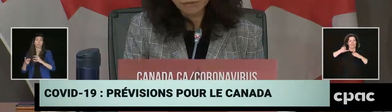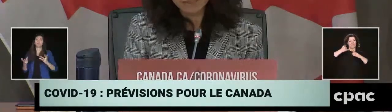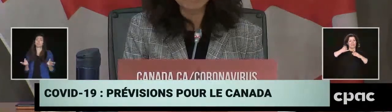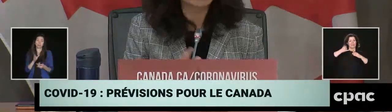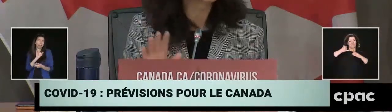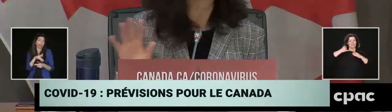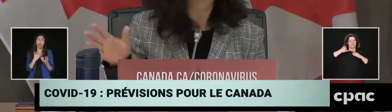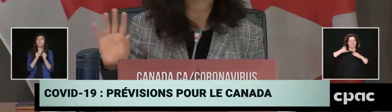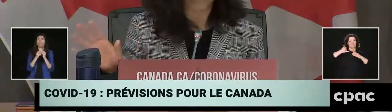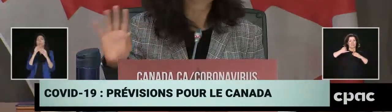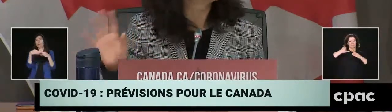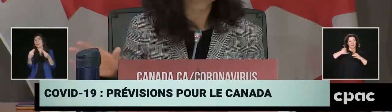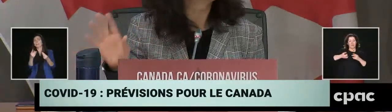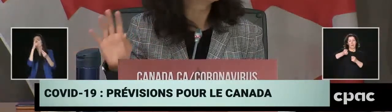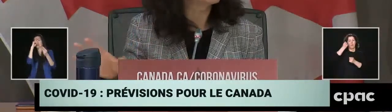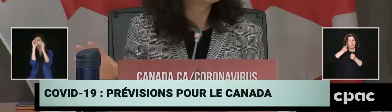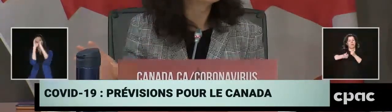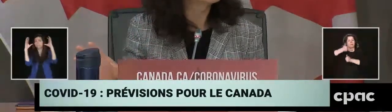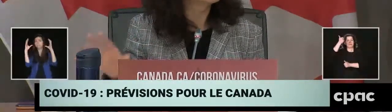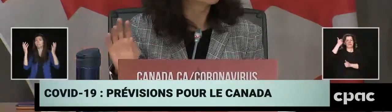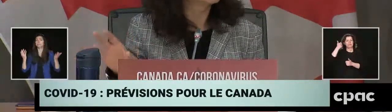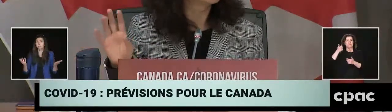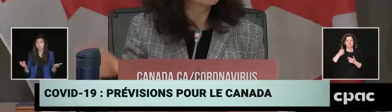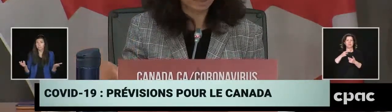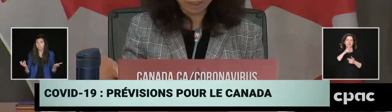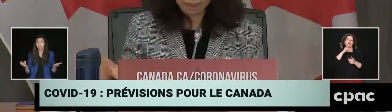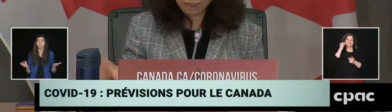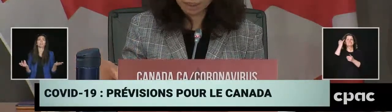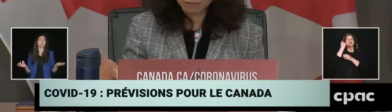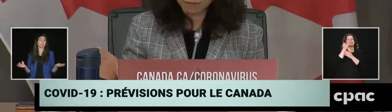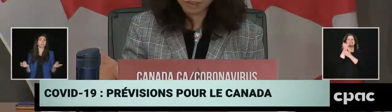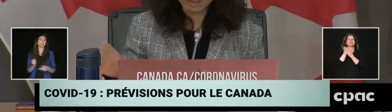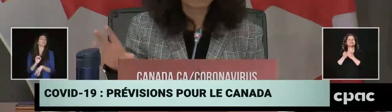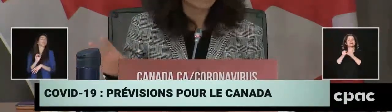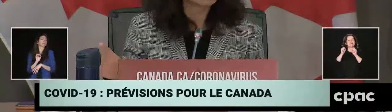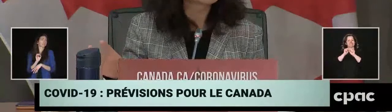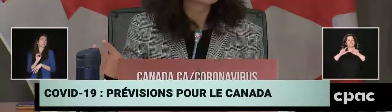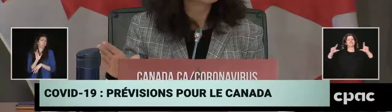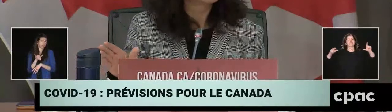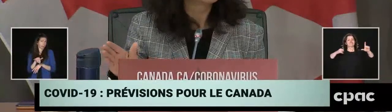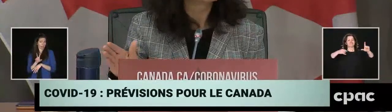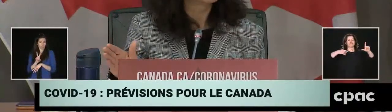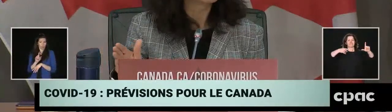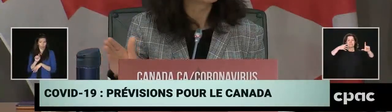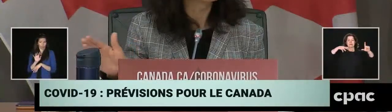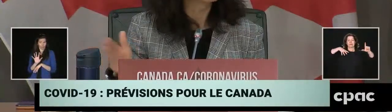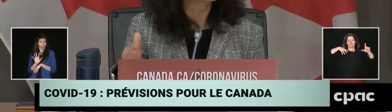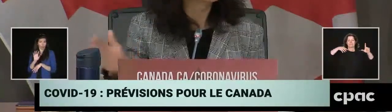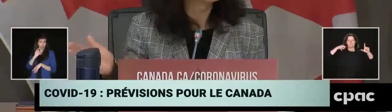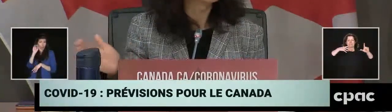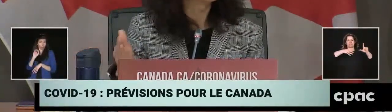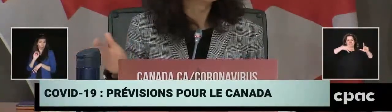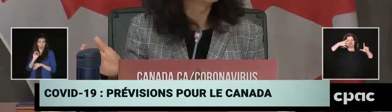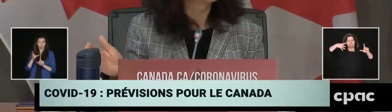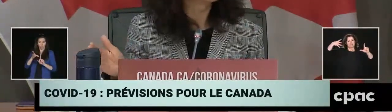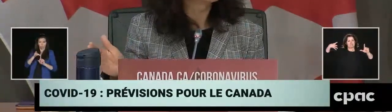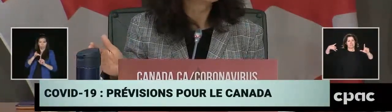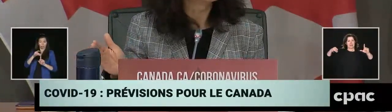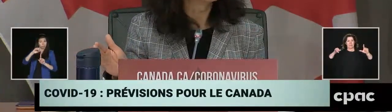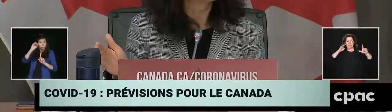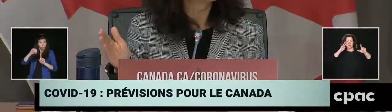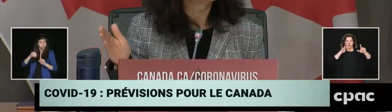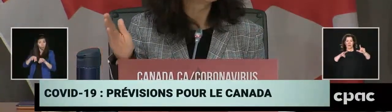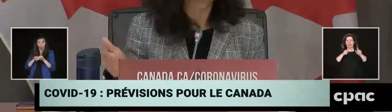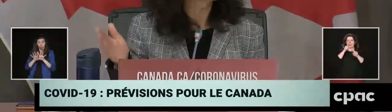said, round about that 2.5% population infection rate is the point at